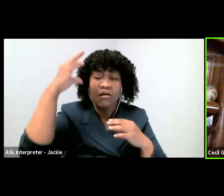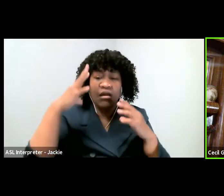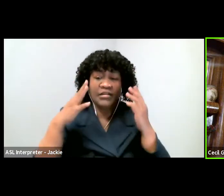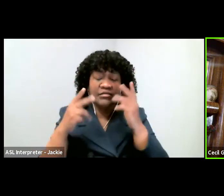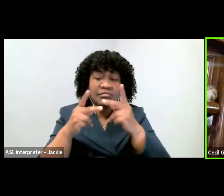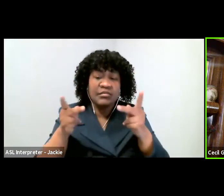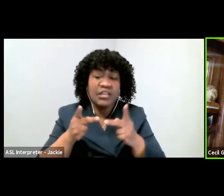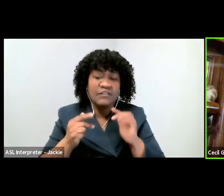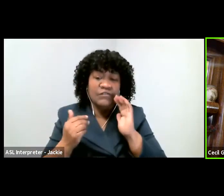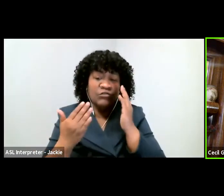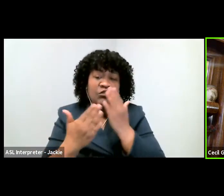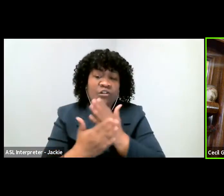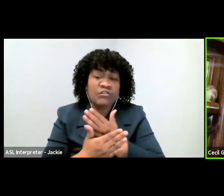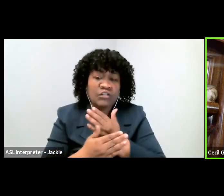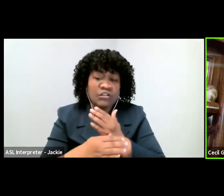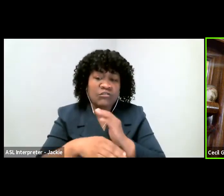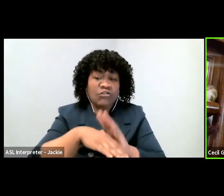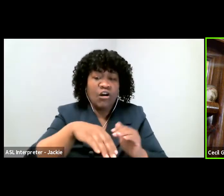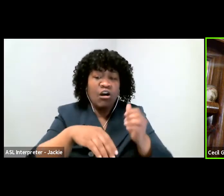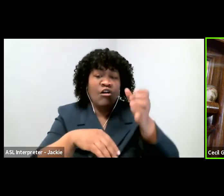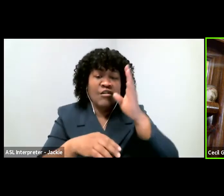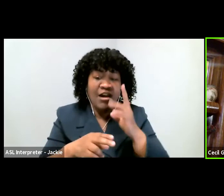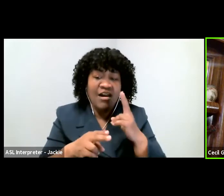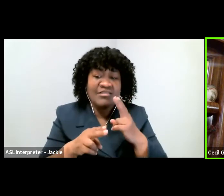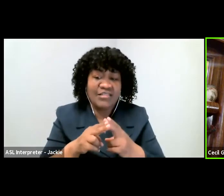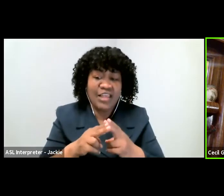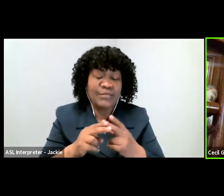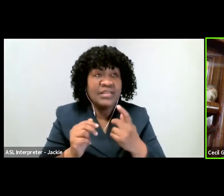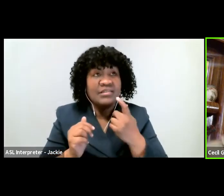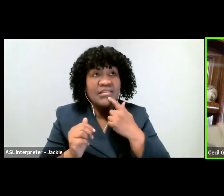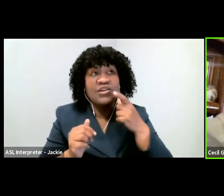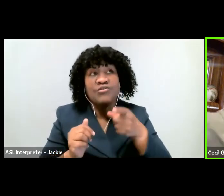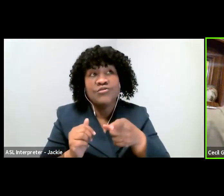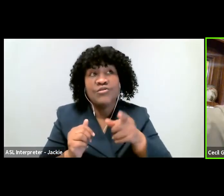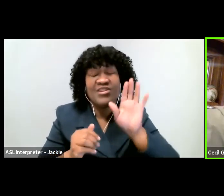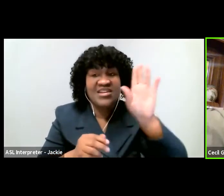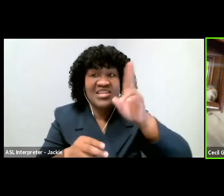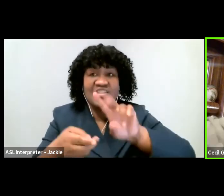darkness. Call God's name, say you're his friend.